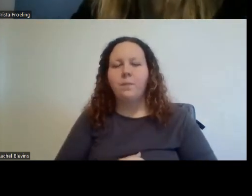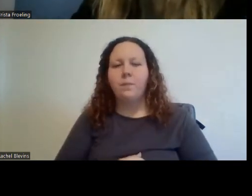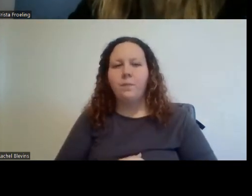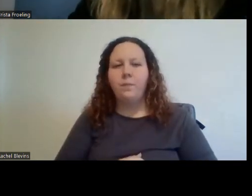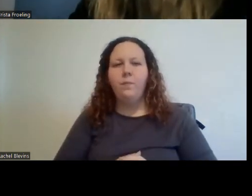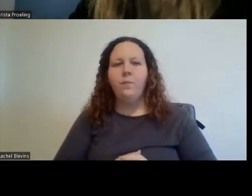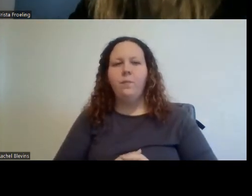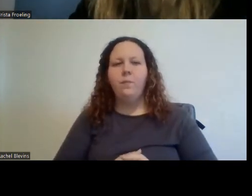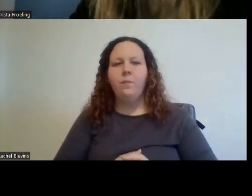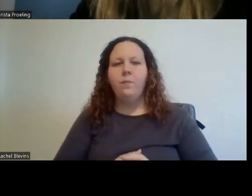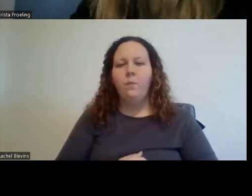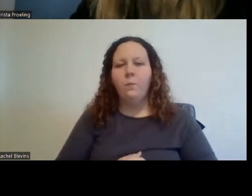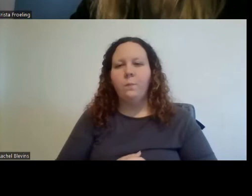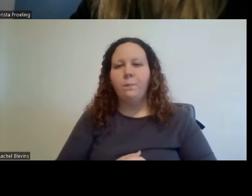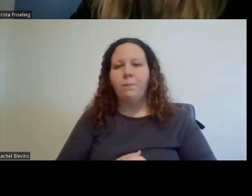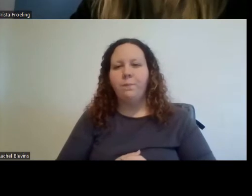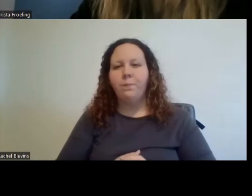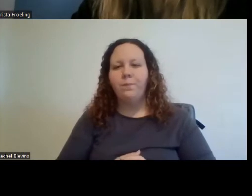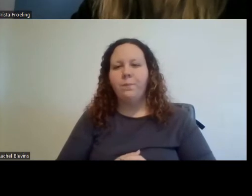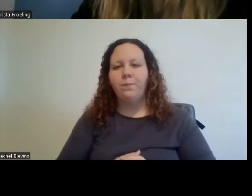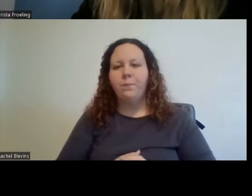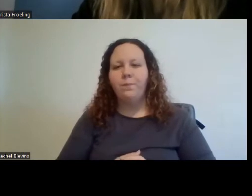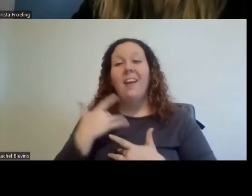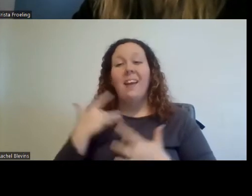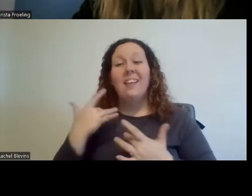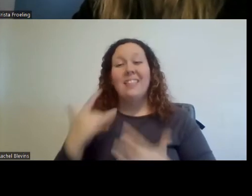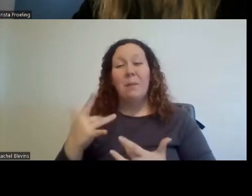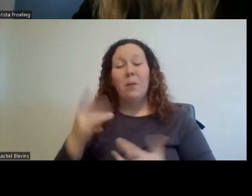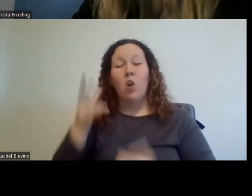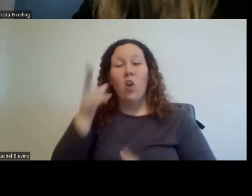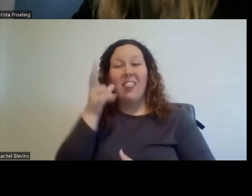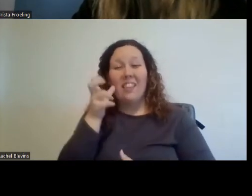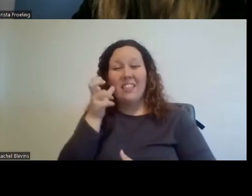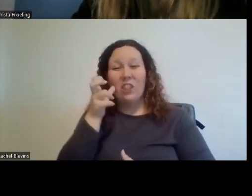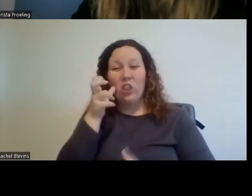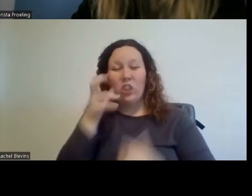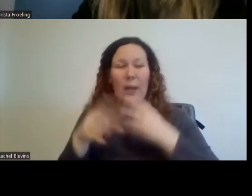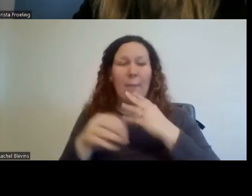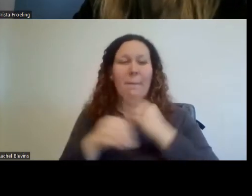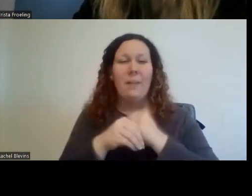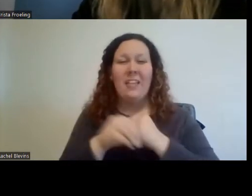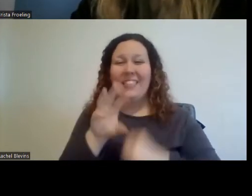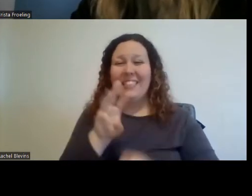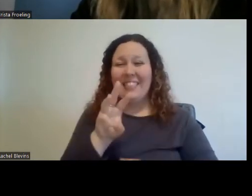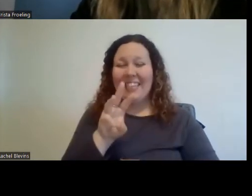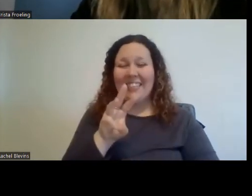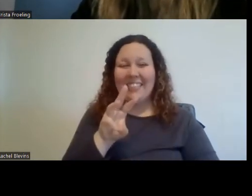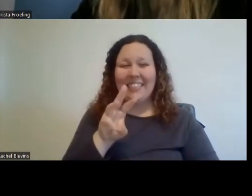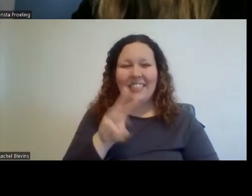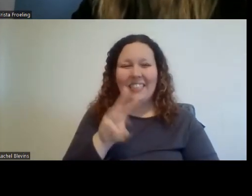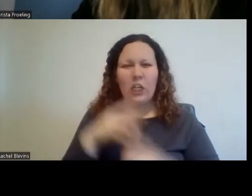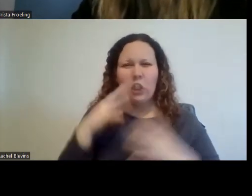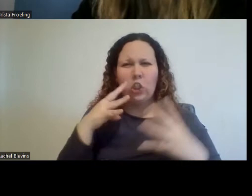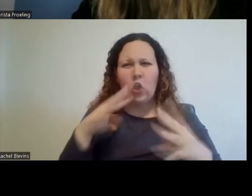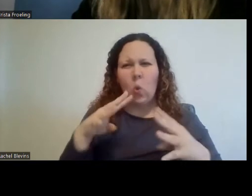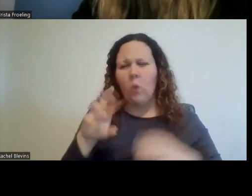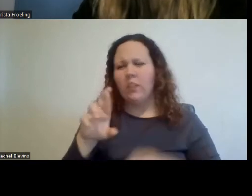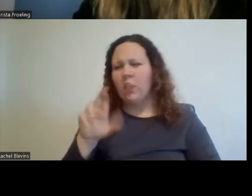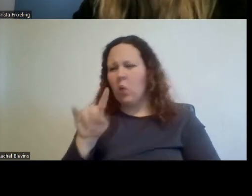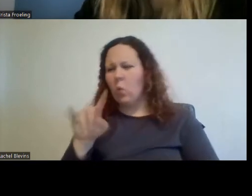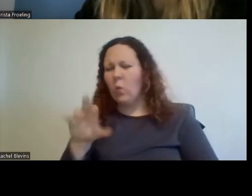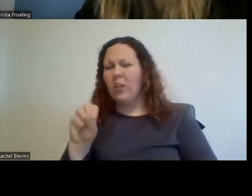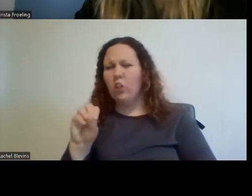So if for typical listeners, +6 signal to noise ratio, you're going to see at least a